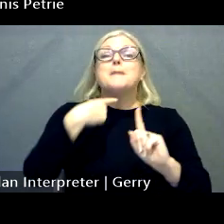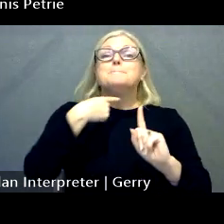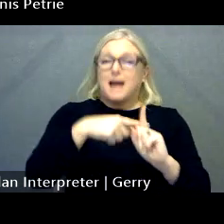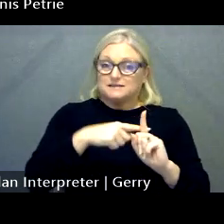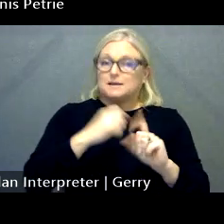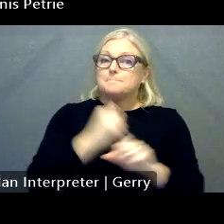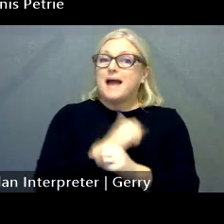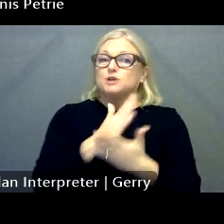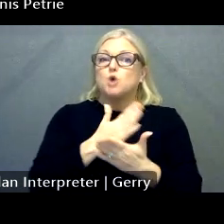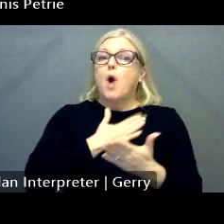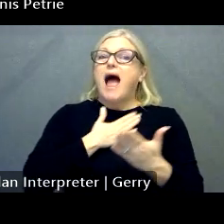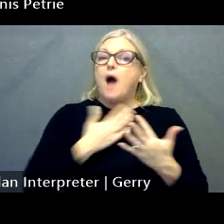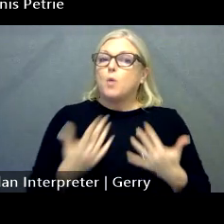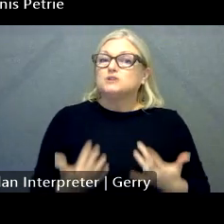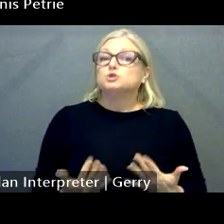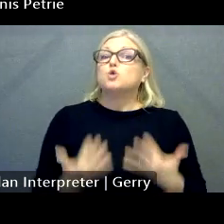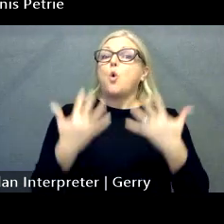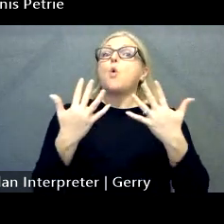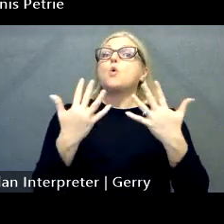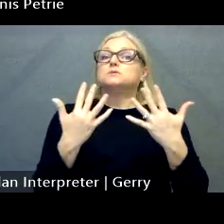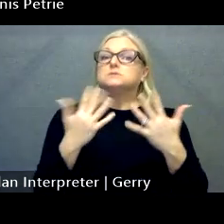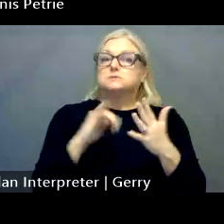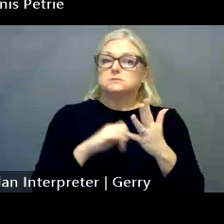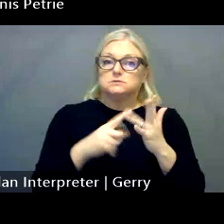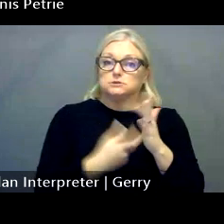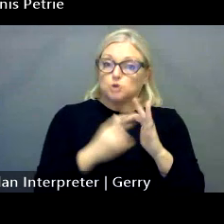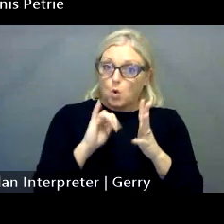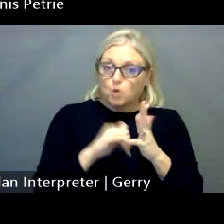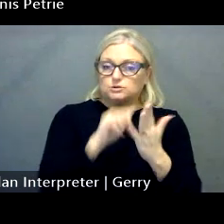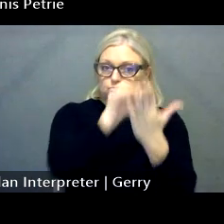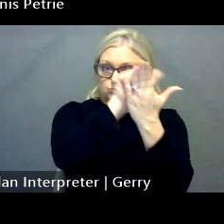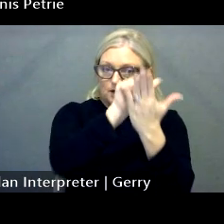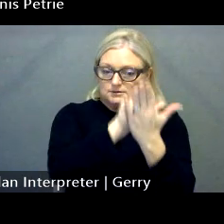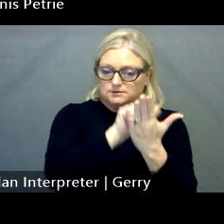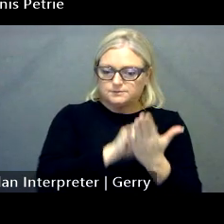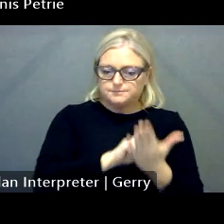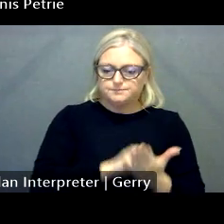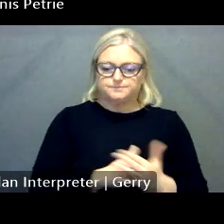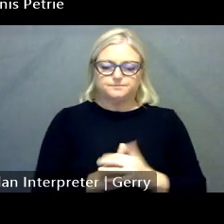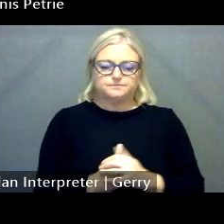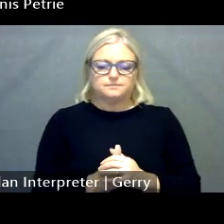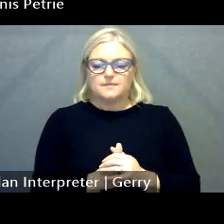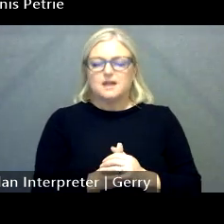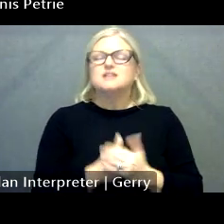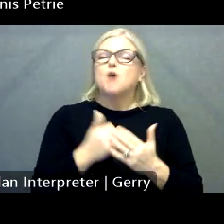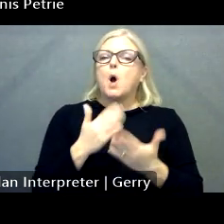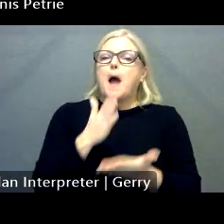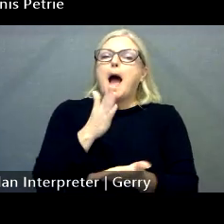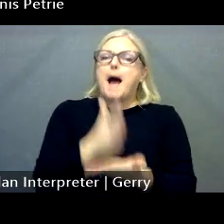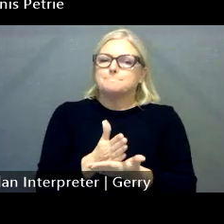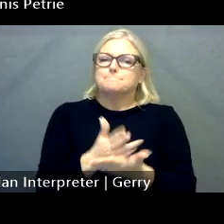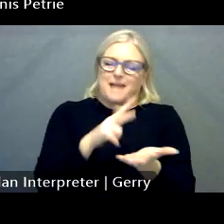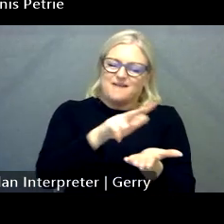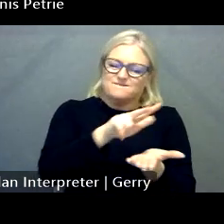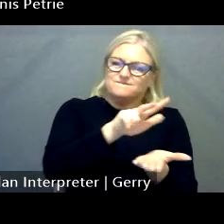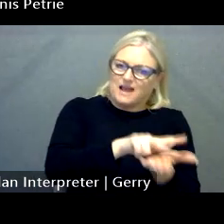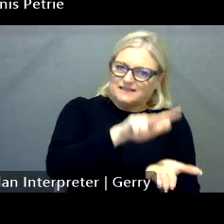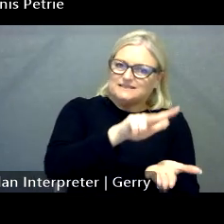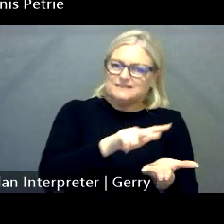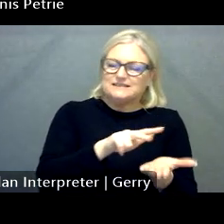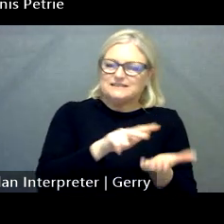evidence of this validity for the DWI, as well as the ASCOT. We just did